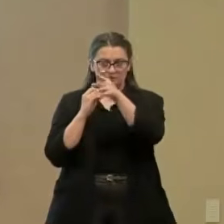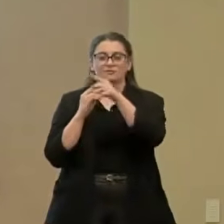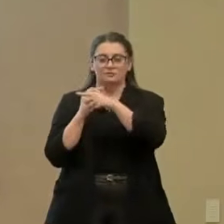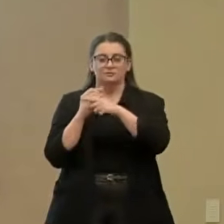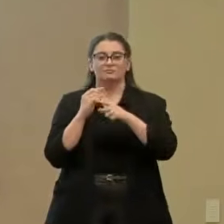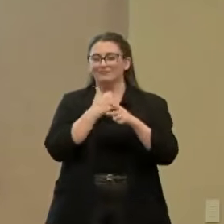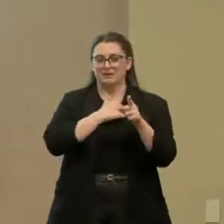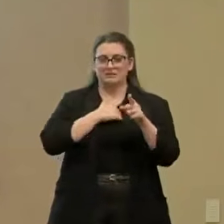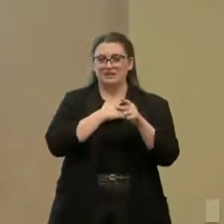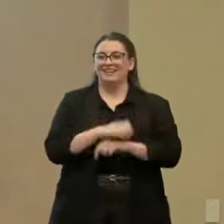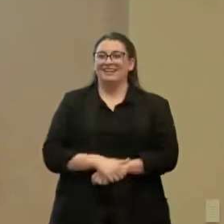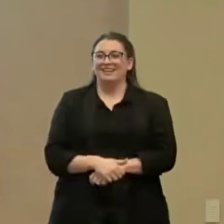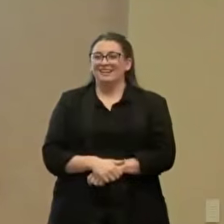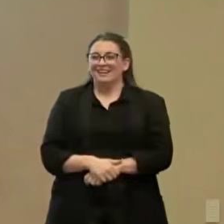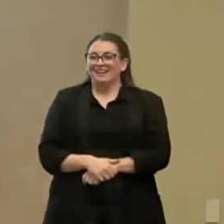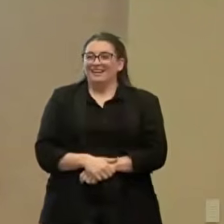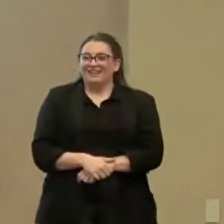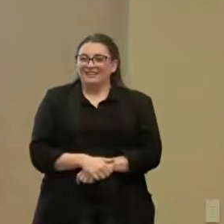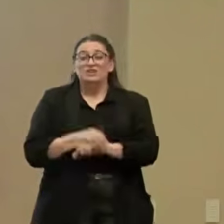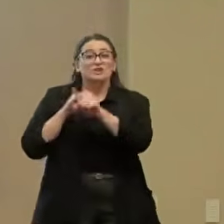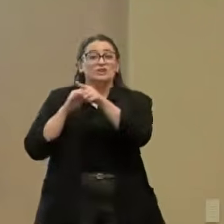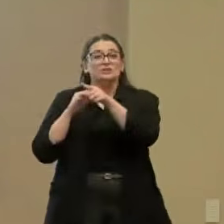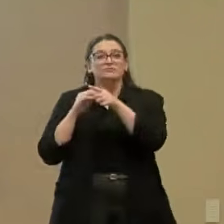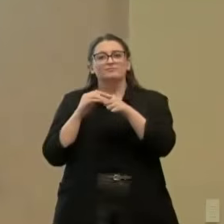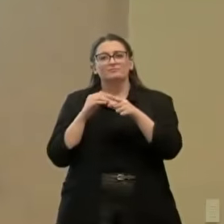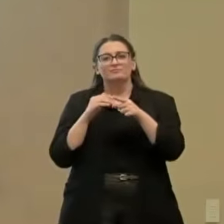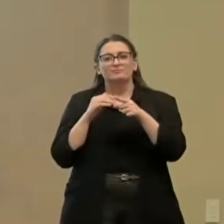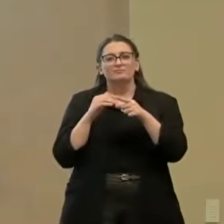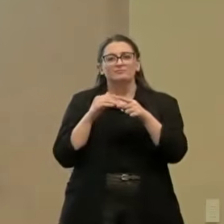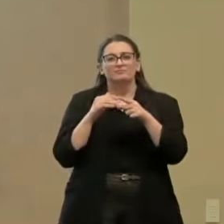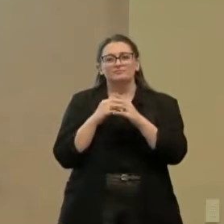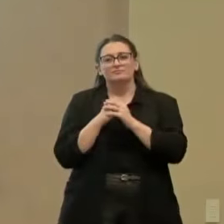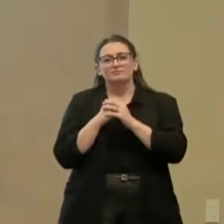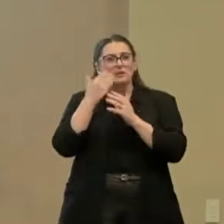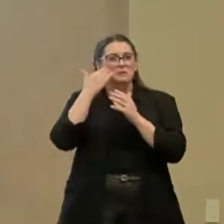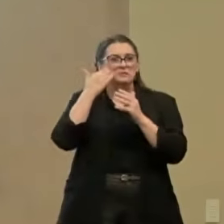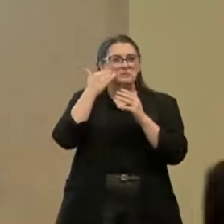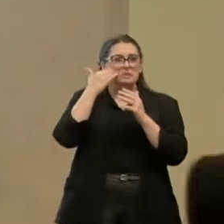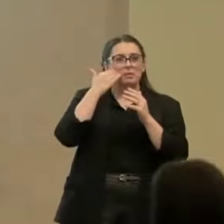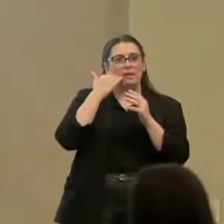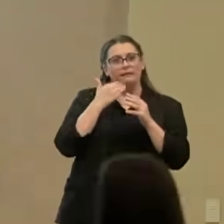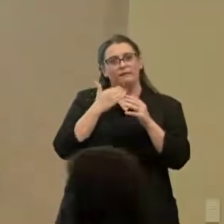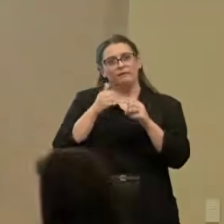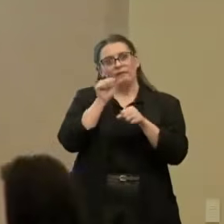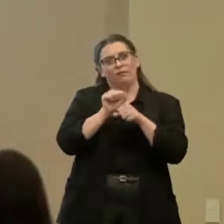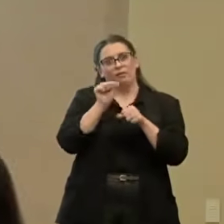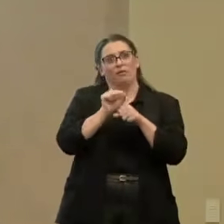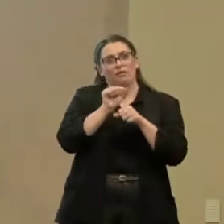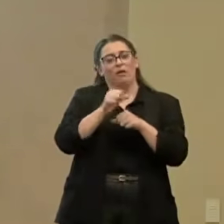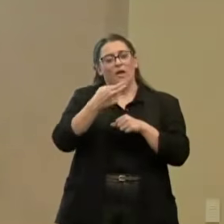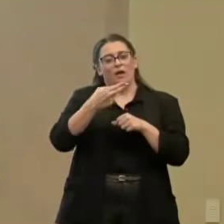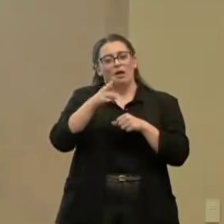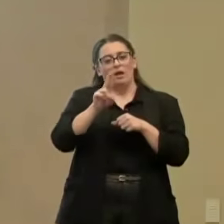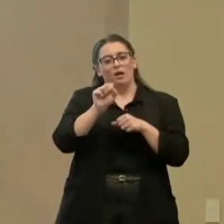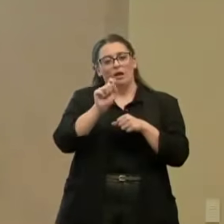Thank you. Sorry. Okay, so hustle culture is a very real thing, even though I feel like it's dying down, but it's, there's still a lot of pressure from it.